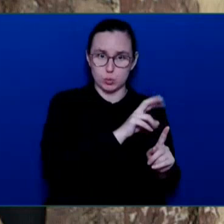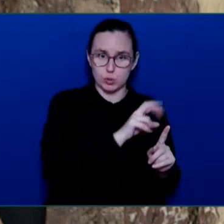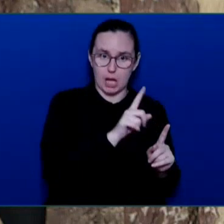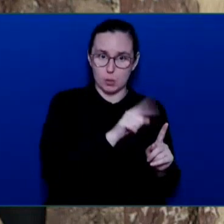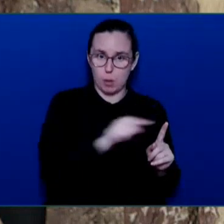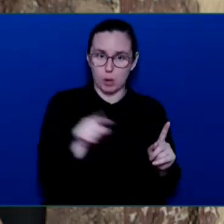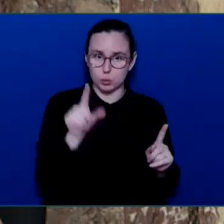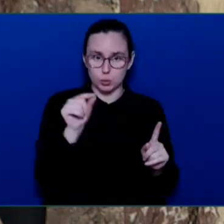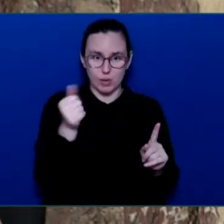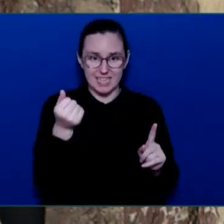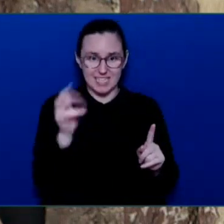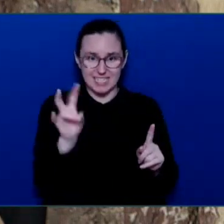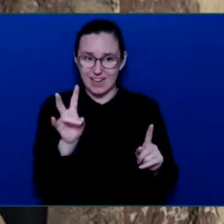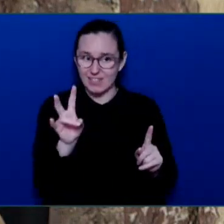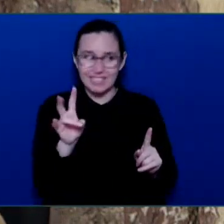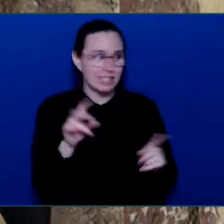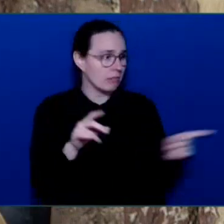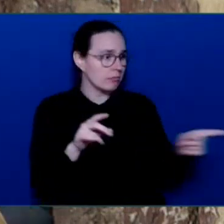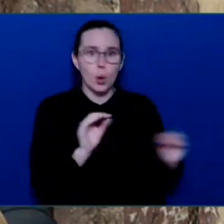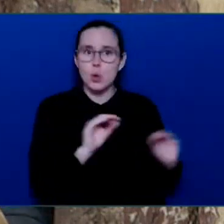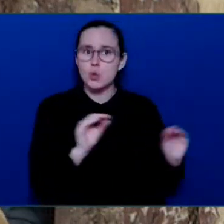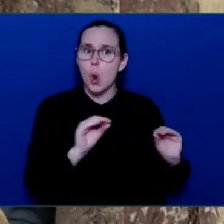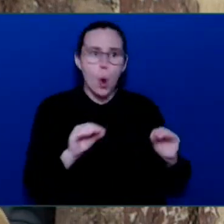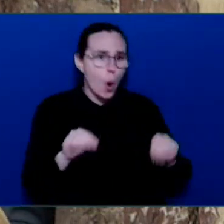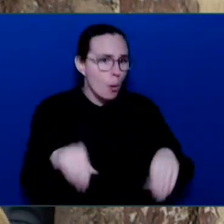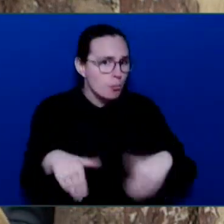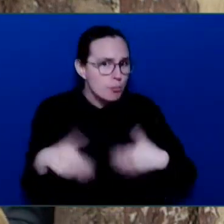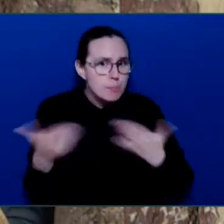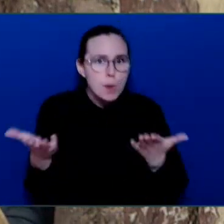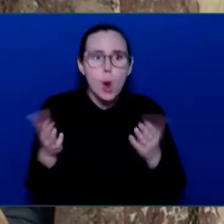was nothing on the table when I became Minister of